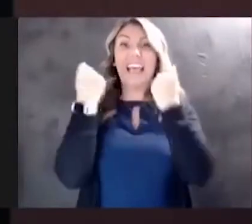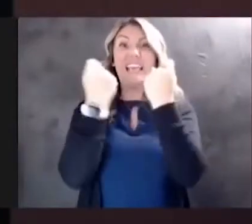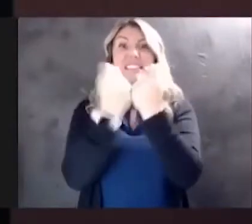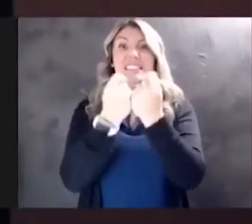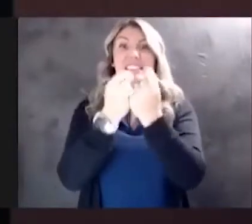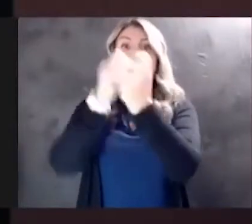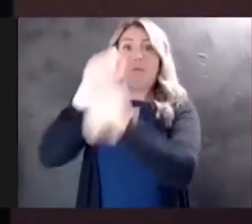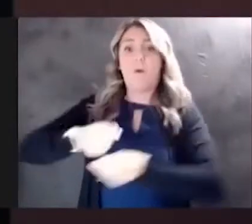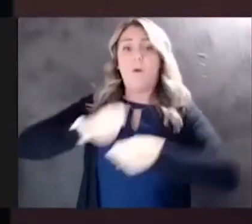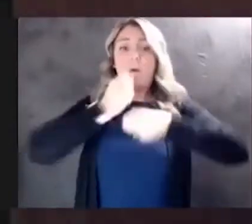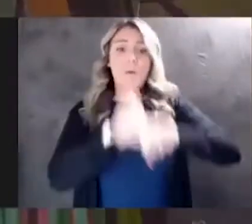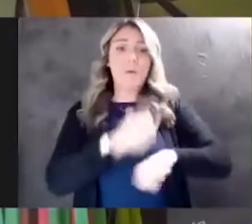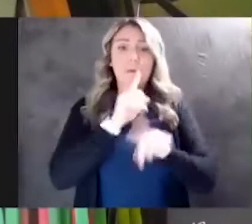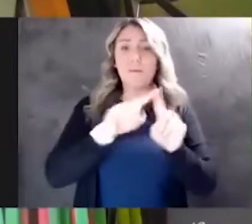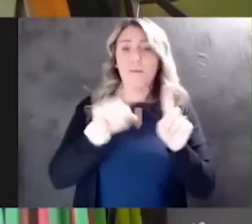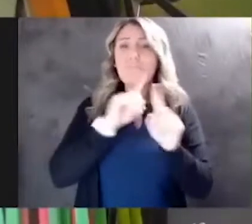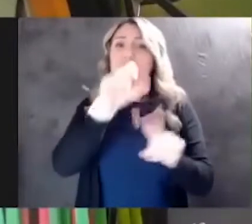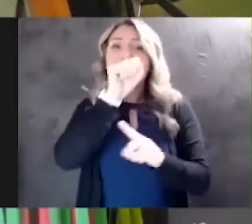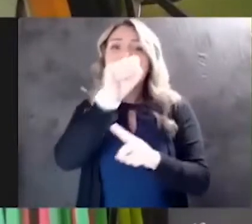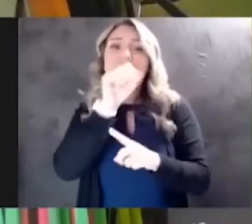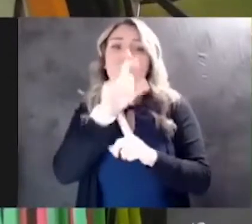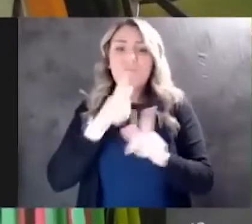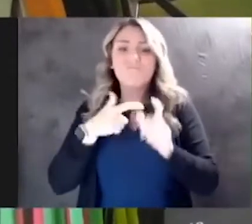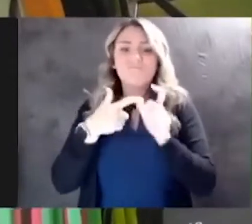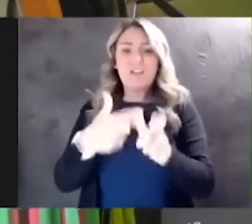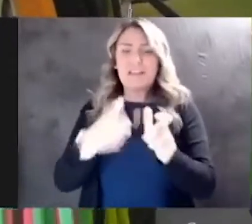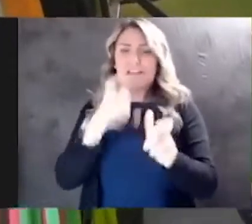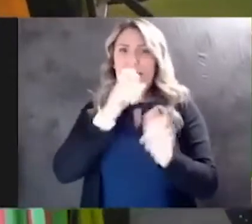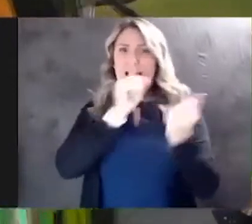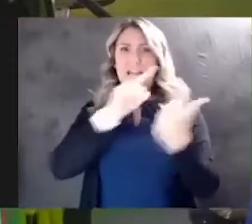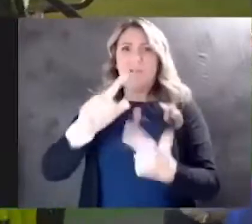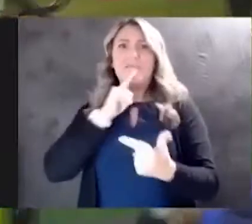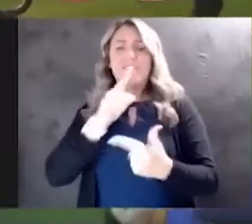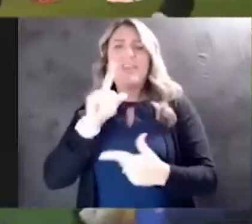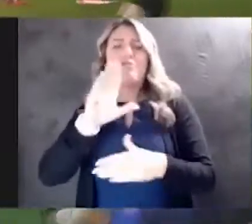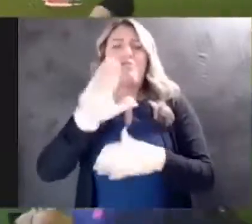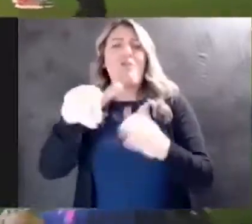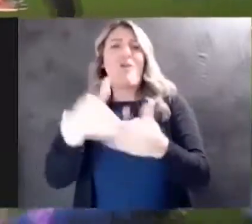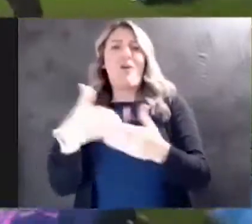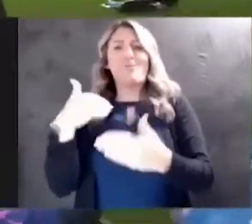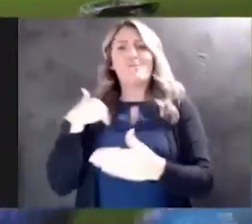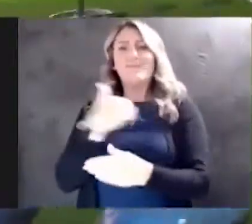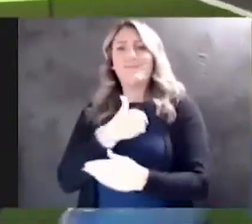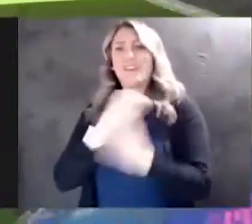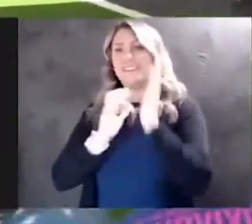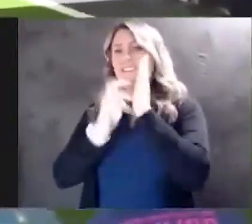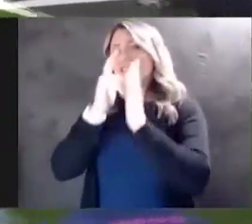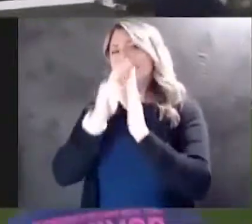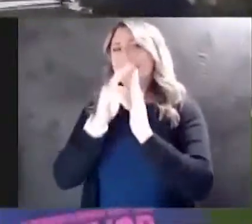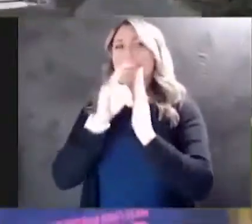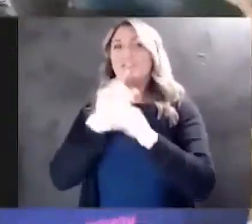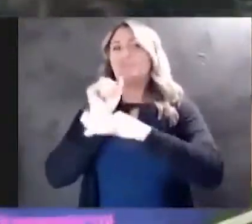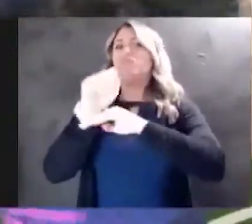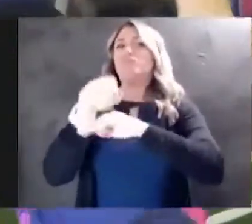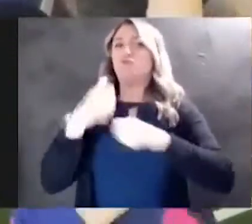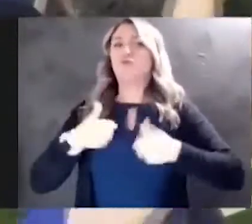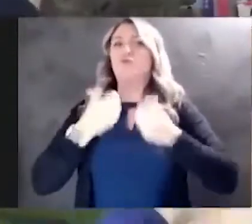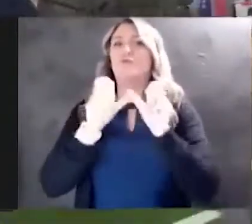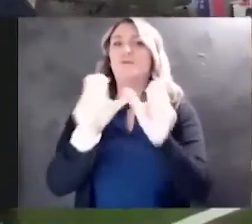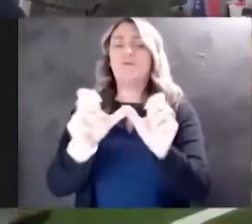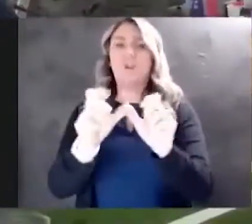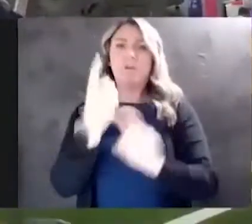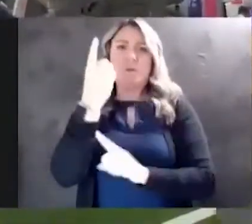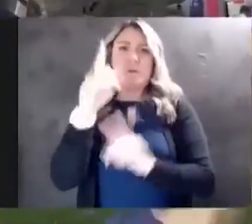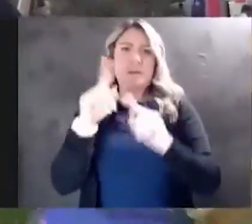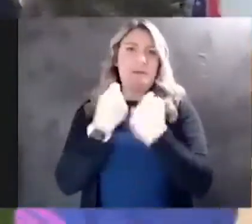for the racing isn't all they have in common. These are all breast cancer survivors. One team member was diagnosed shortly after having her